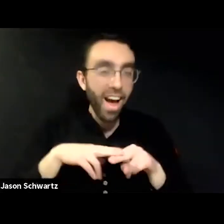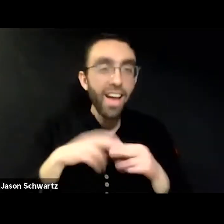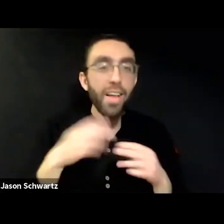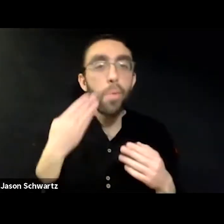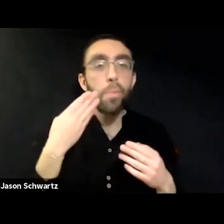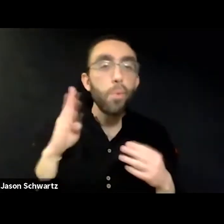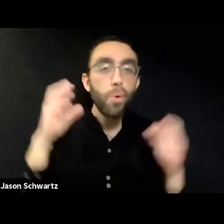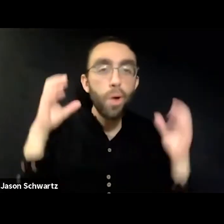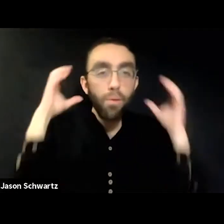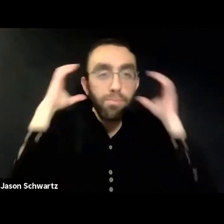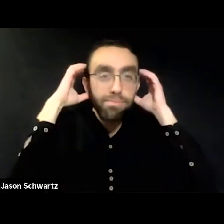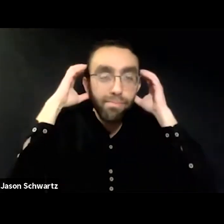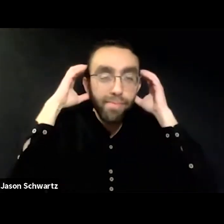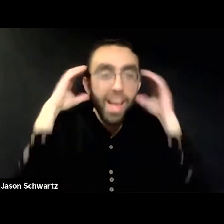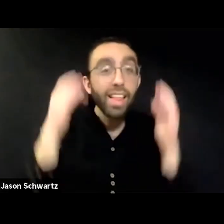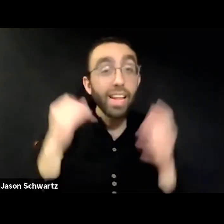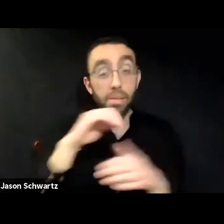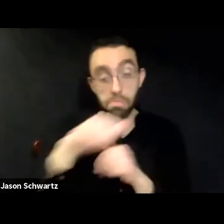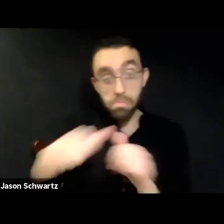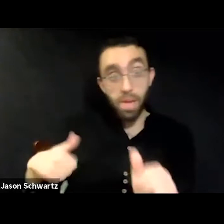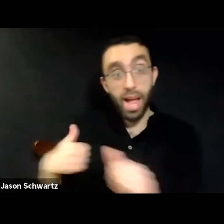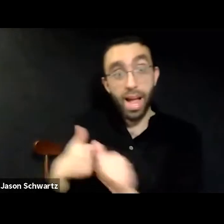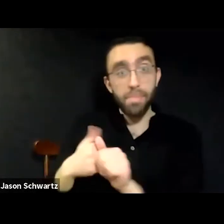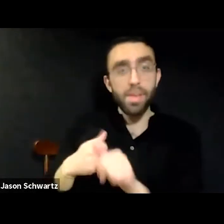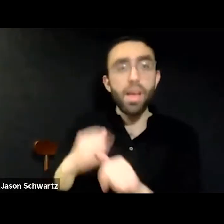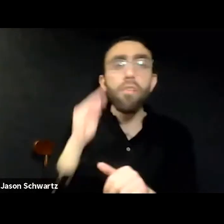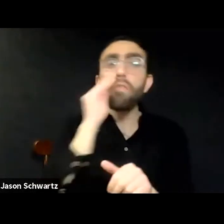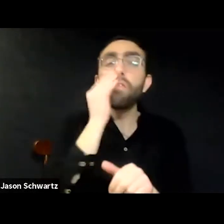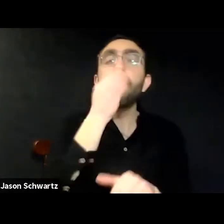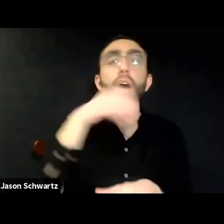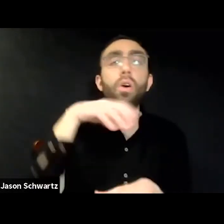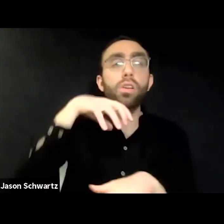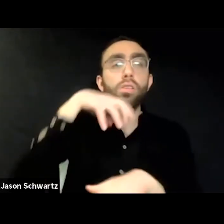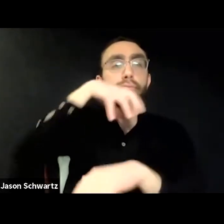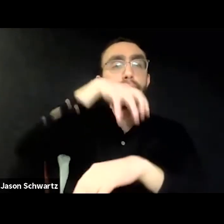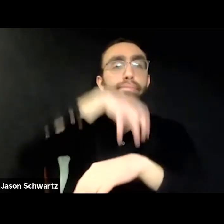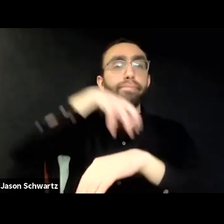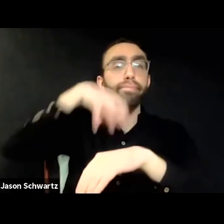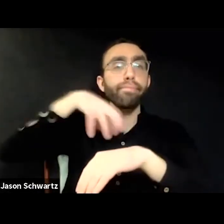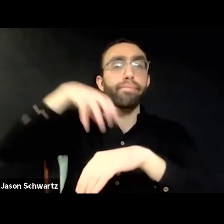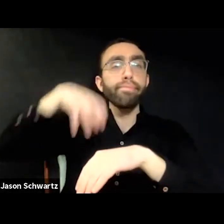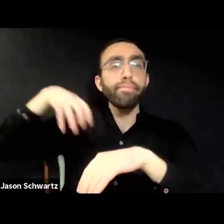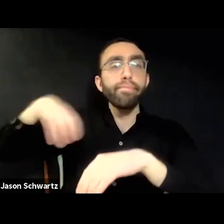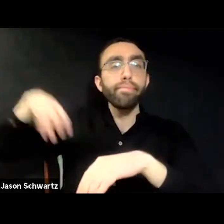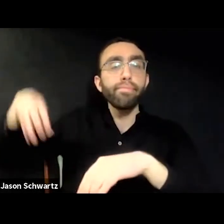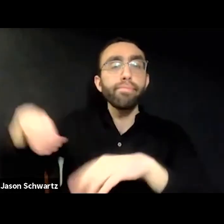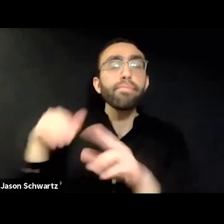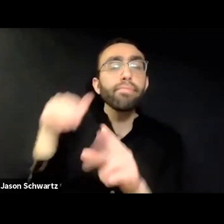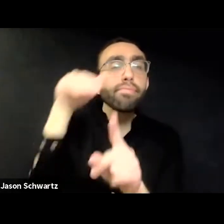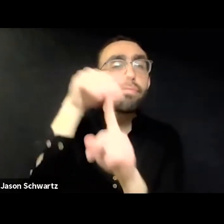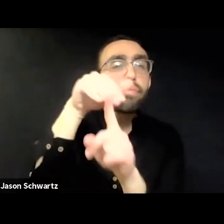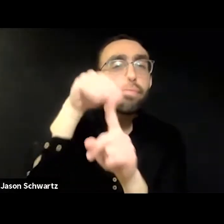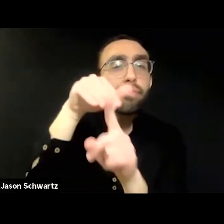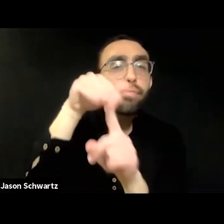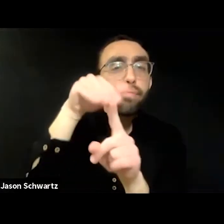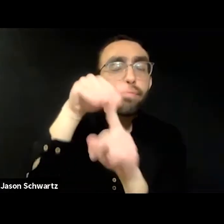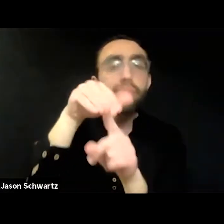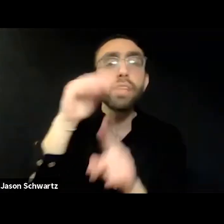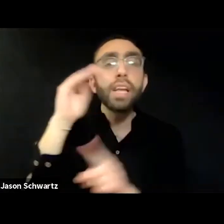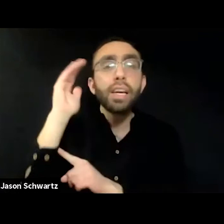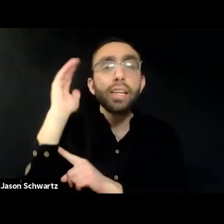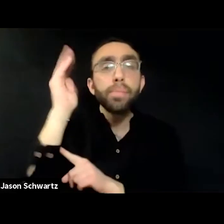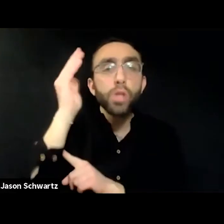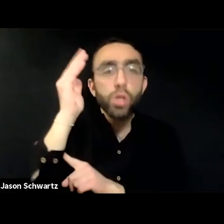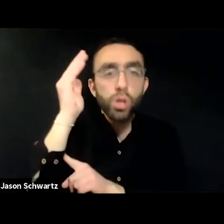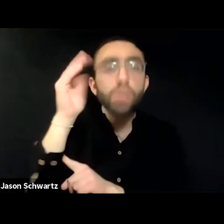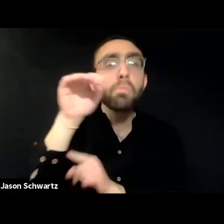also some fun plants, beautiful plants behind me. Just as a reminder for all of our speakers, and I'll keep reminding people as